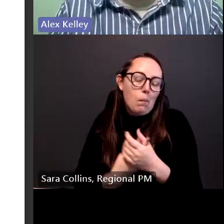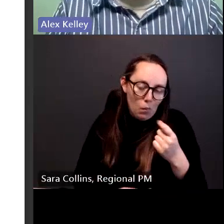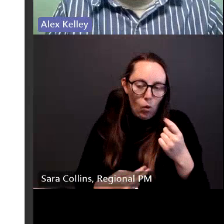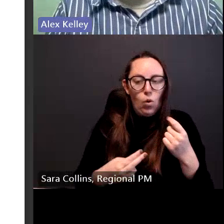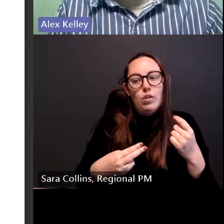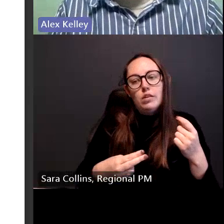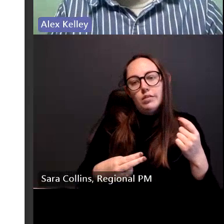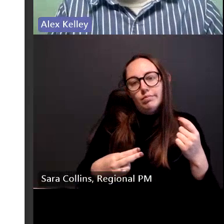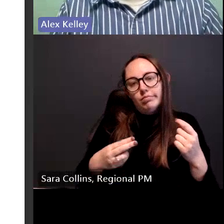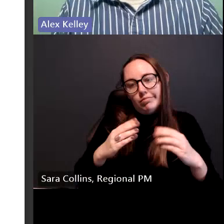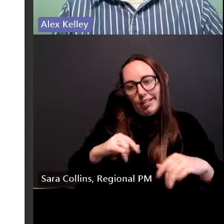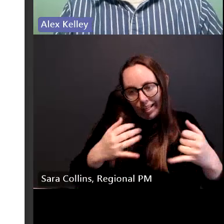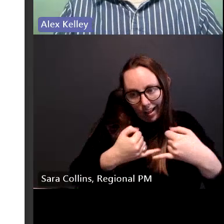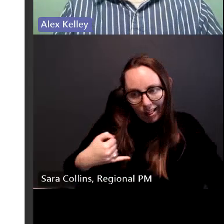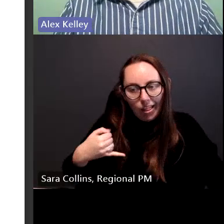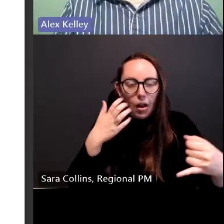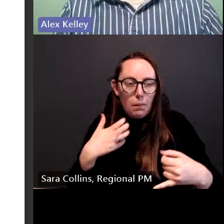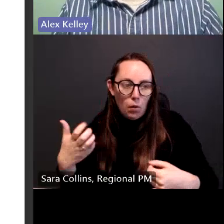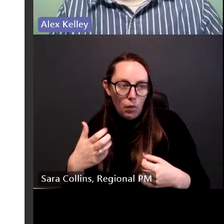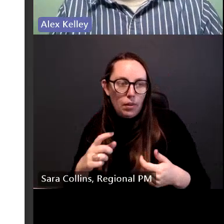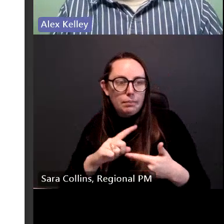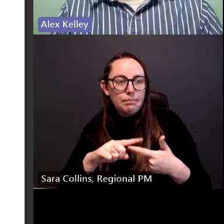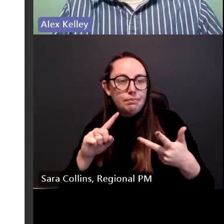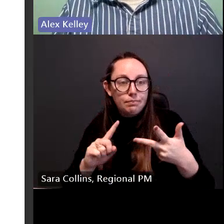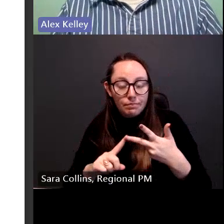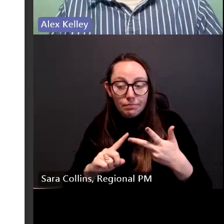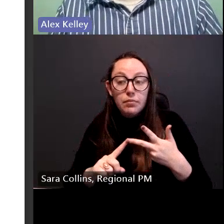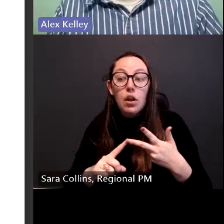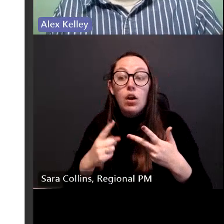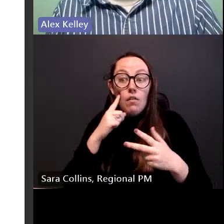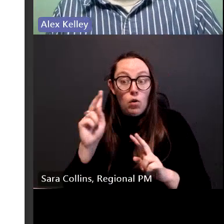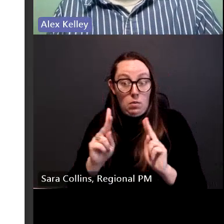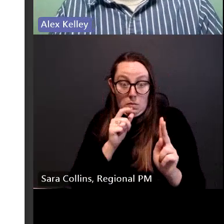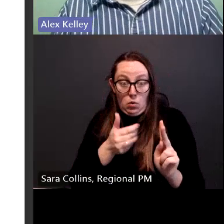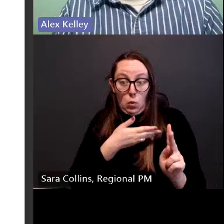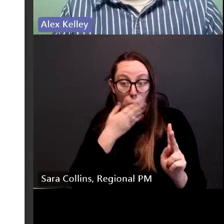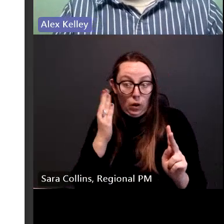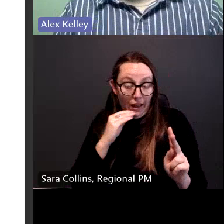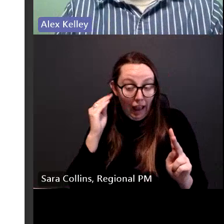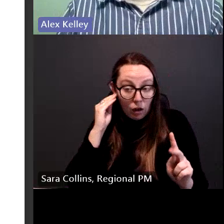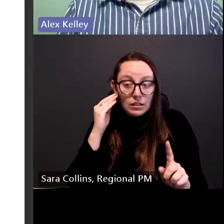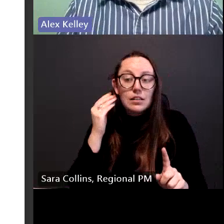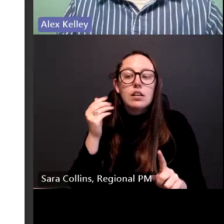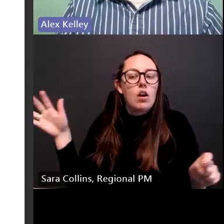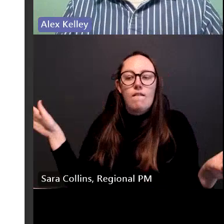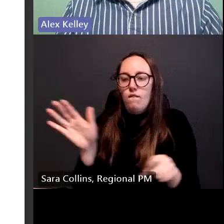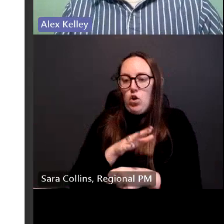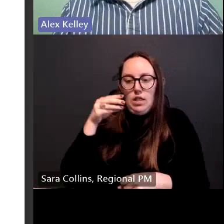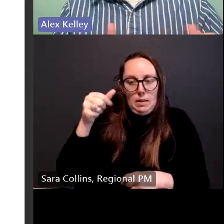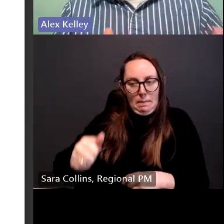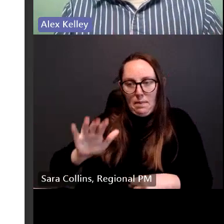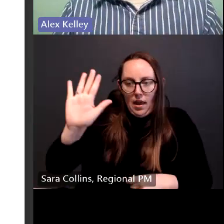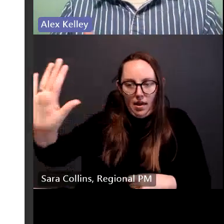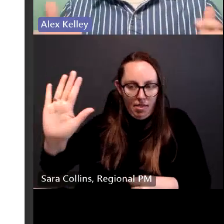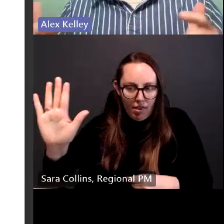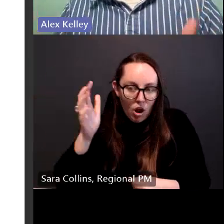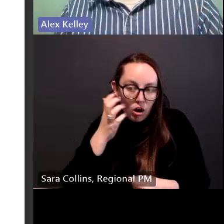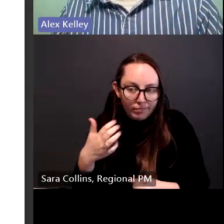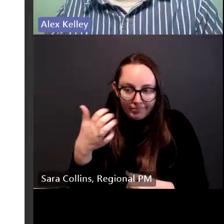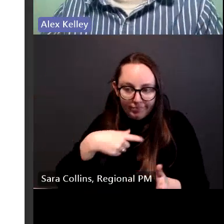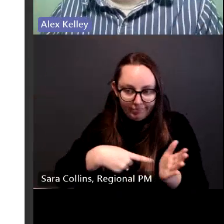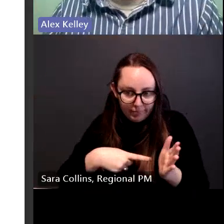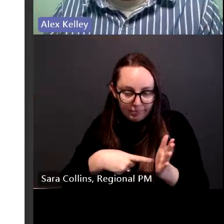subscription program for unhoused Vermonters in particular would really benefit that population